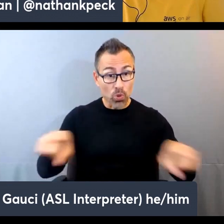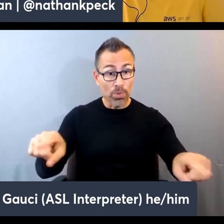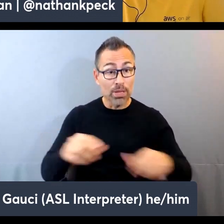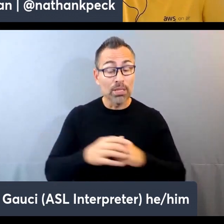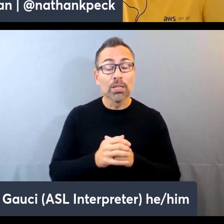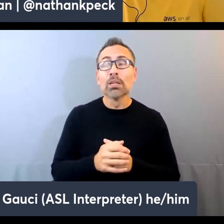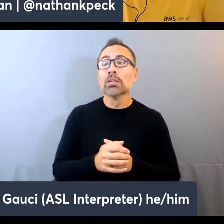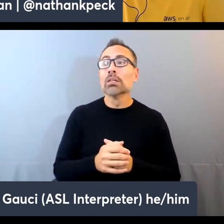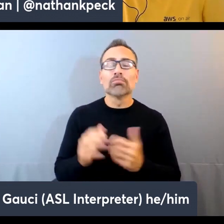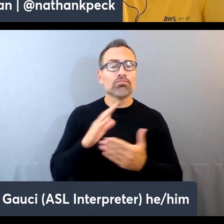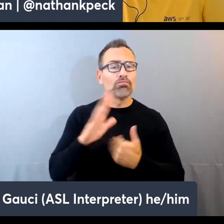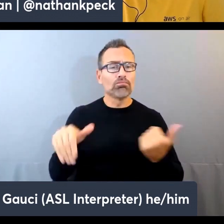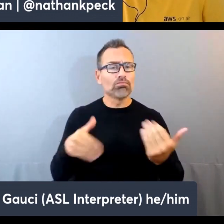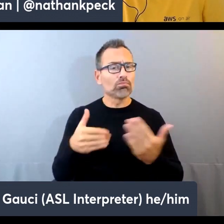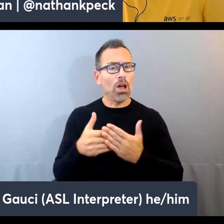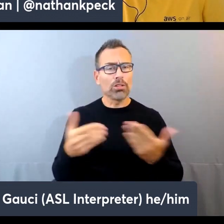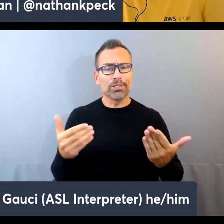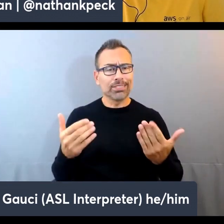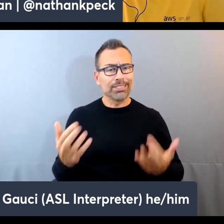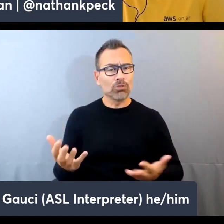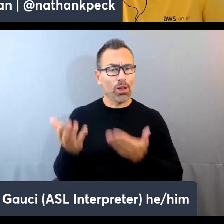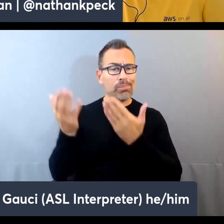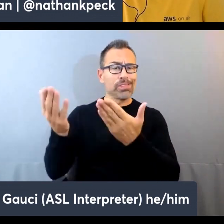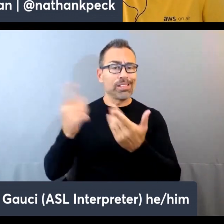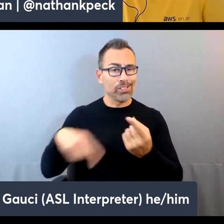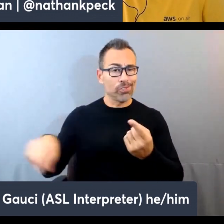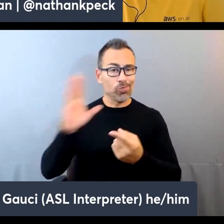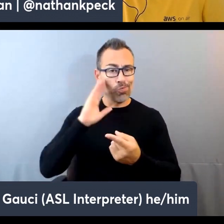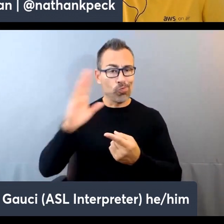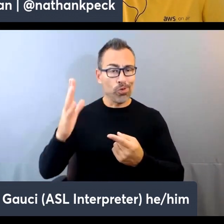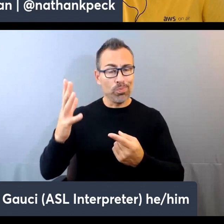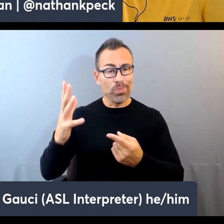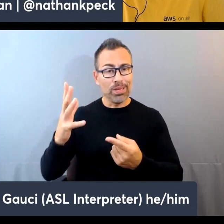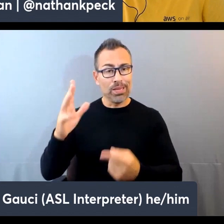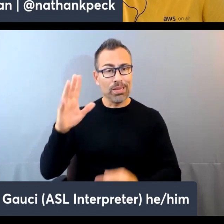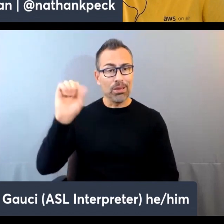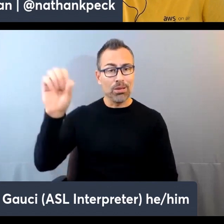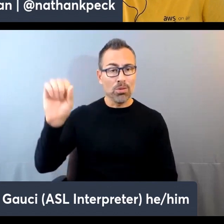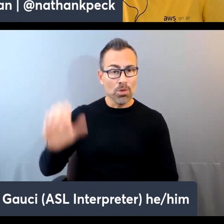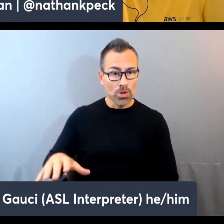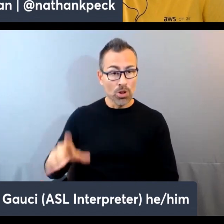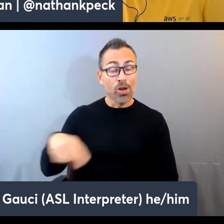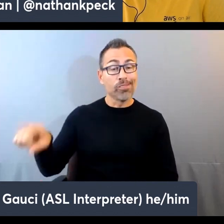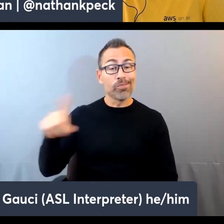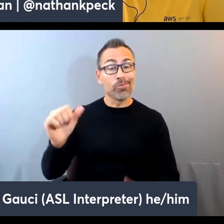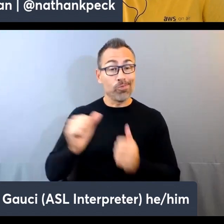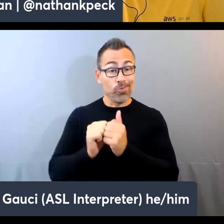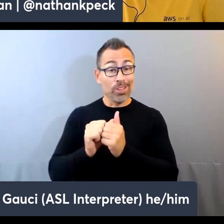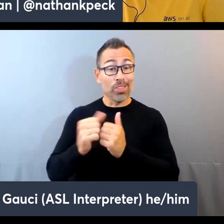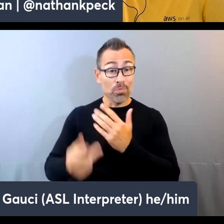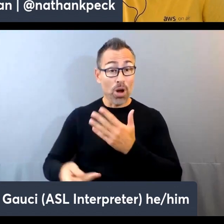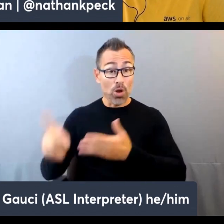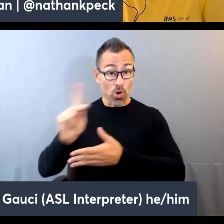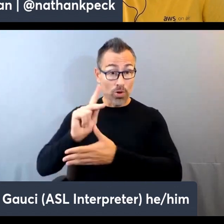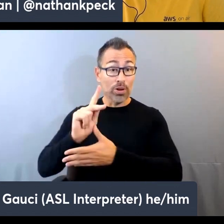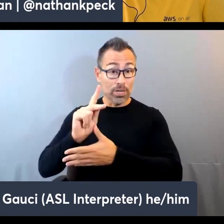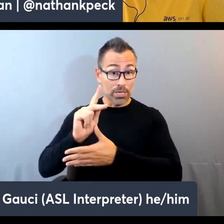all of these recommendations are going to be surfaced them on TA Priority. So from